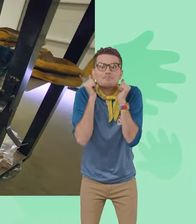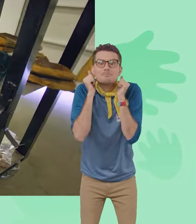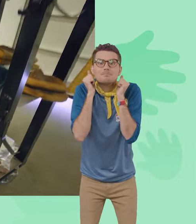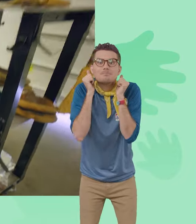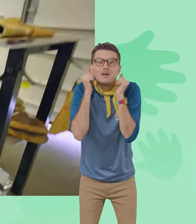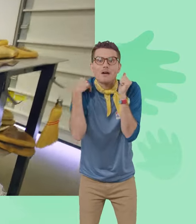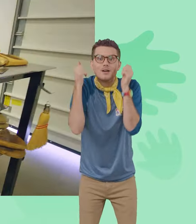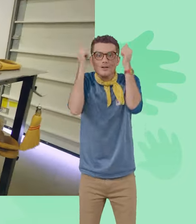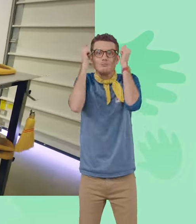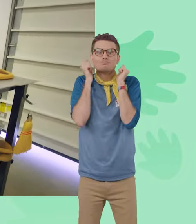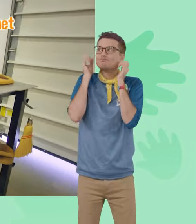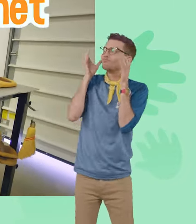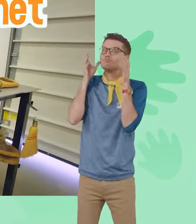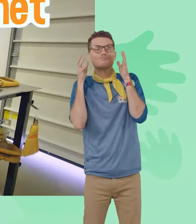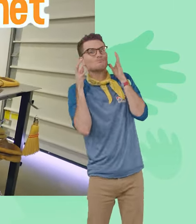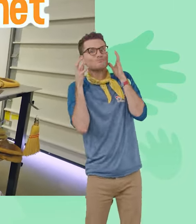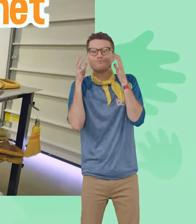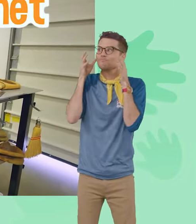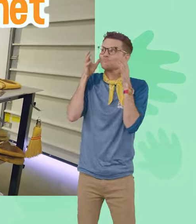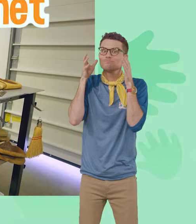we have a helmet.